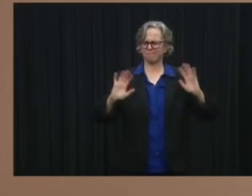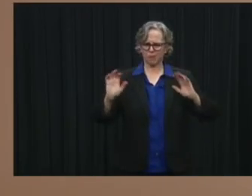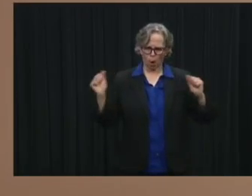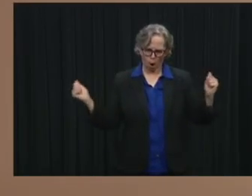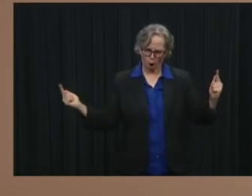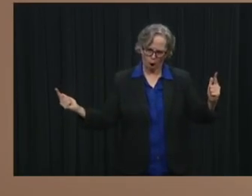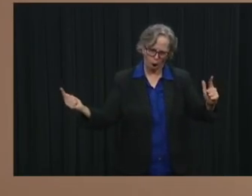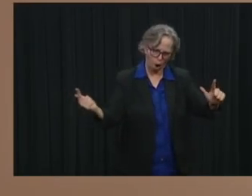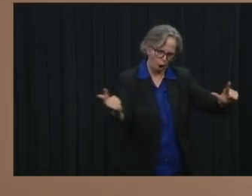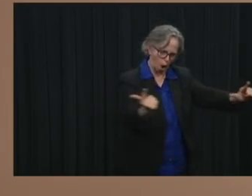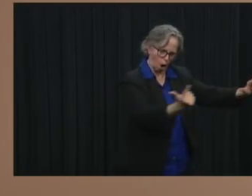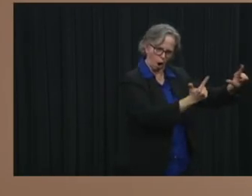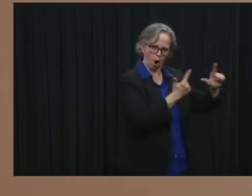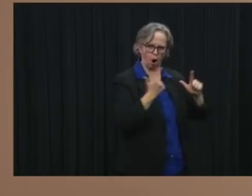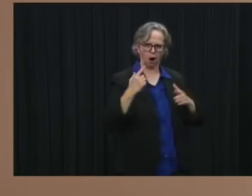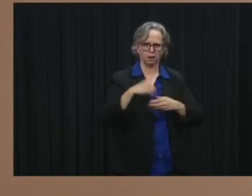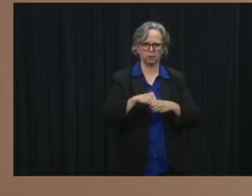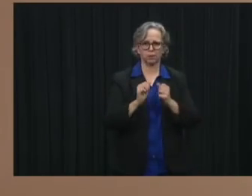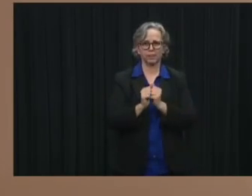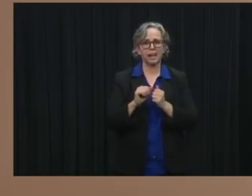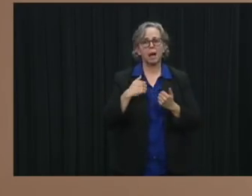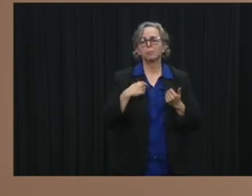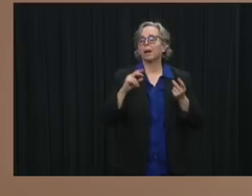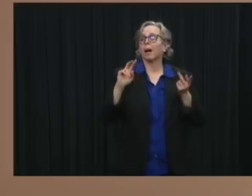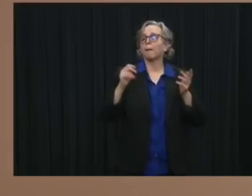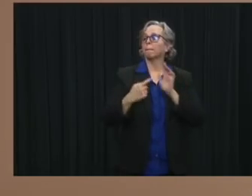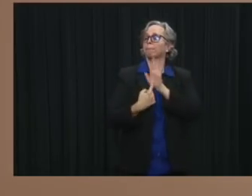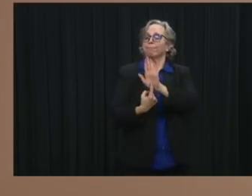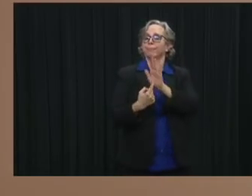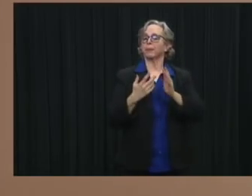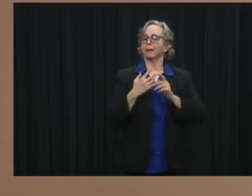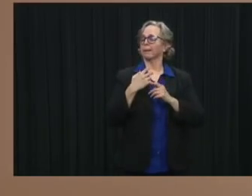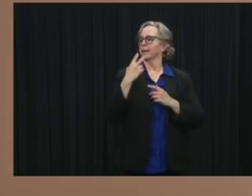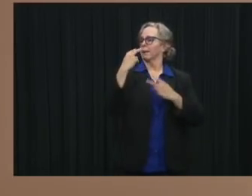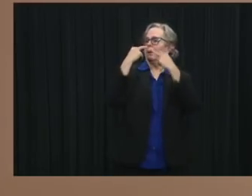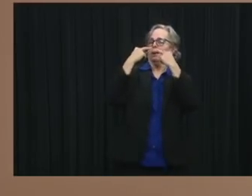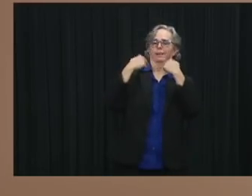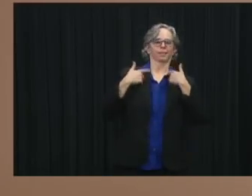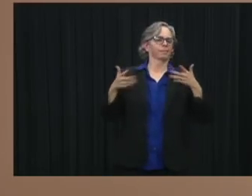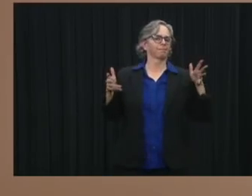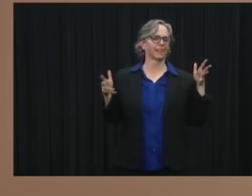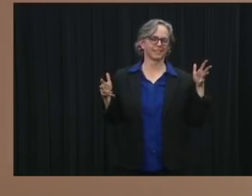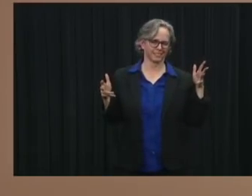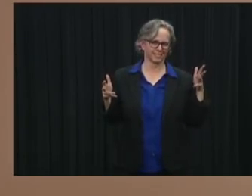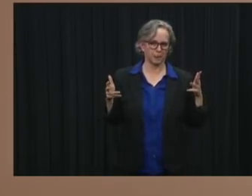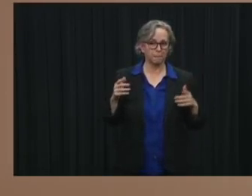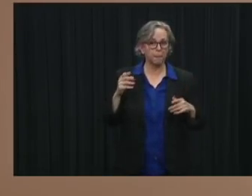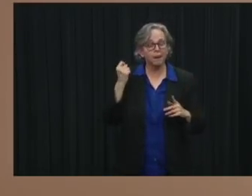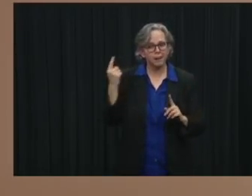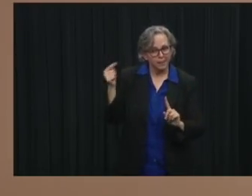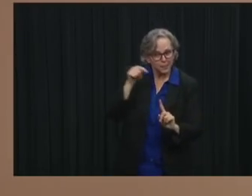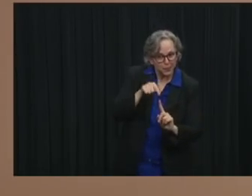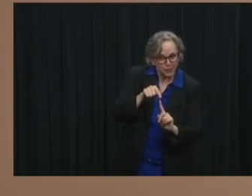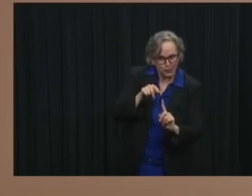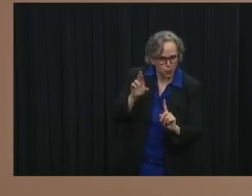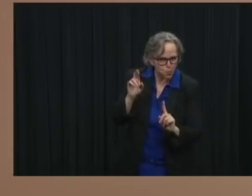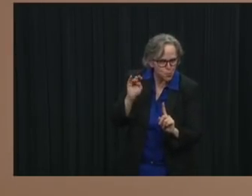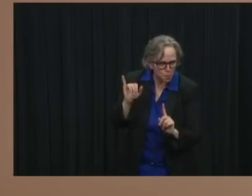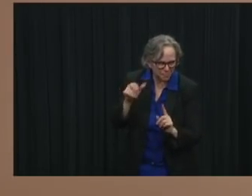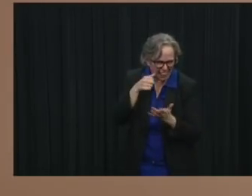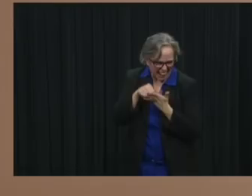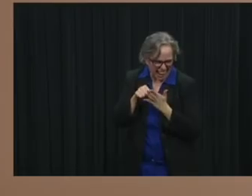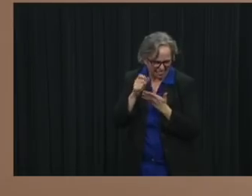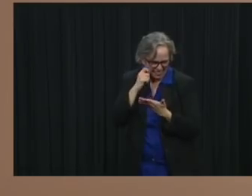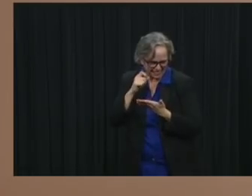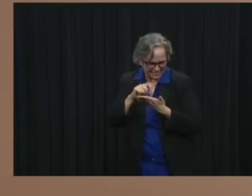little tip talking to you right now. But Ruby, I want to tell you this. Ruby said, she's 9 years old, she's at home with her little brother.